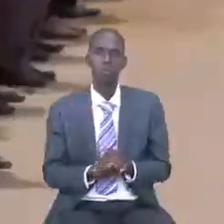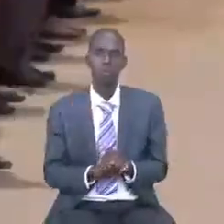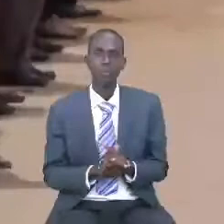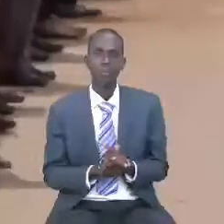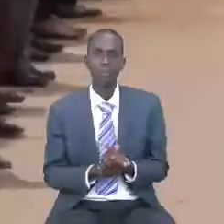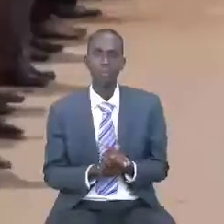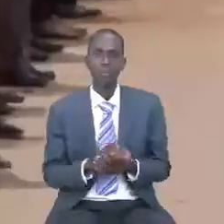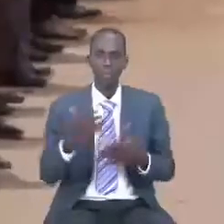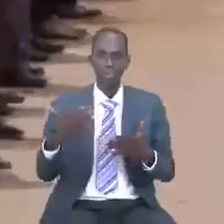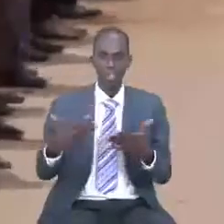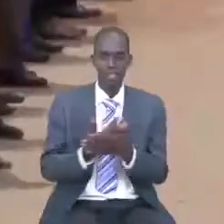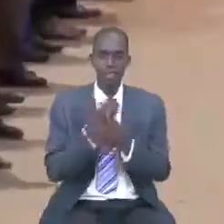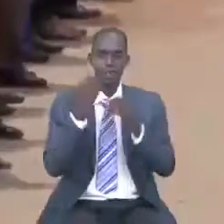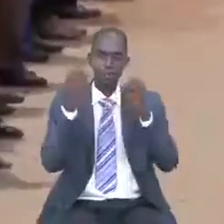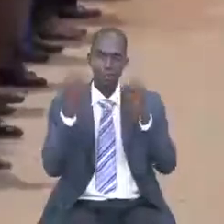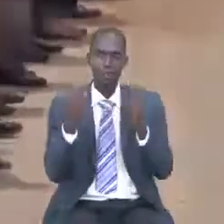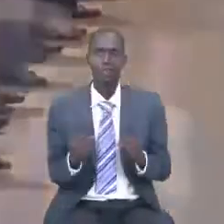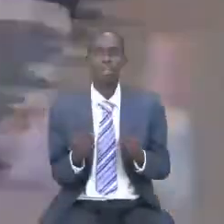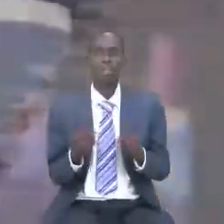New power,